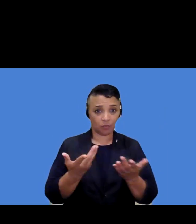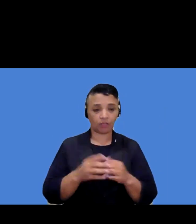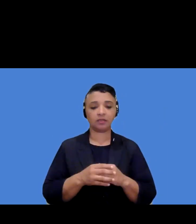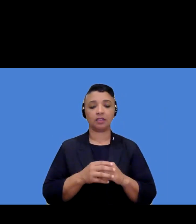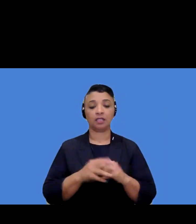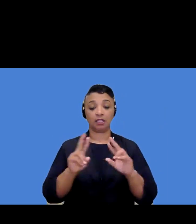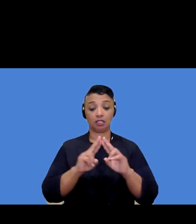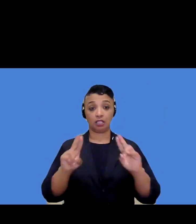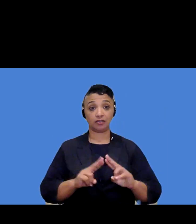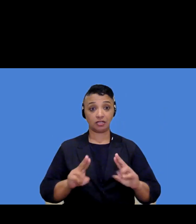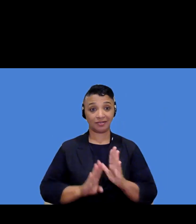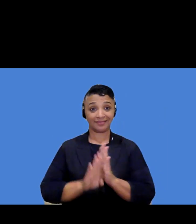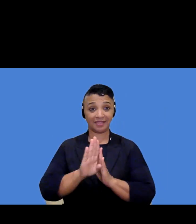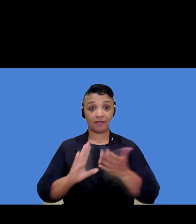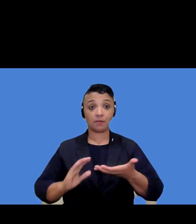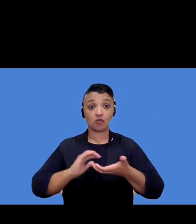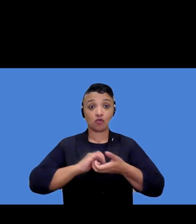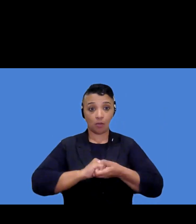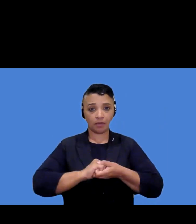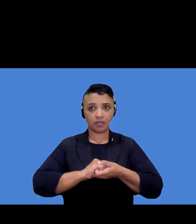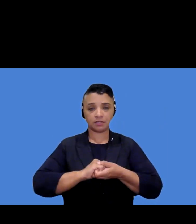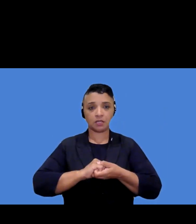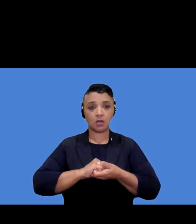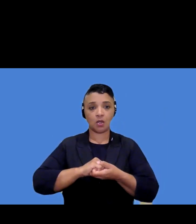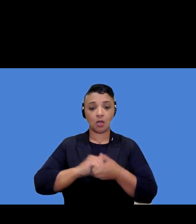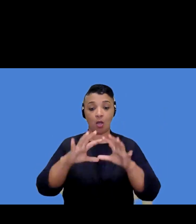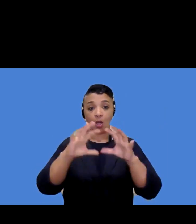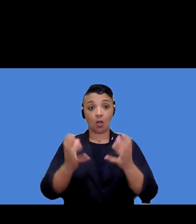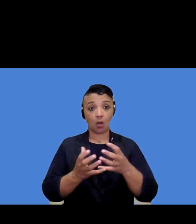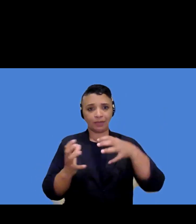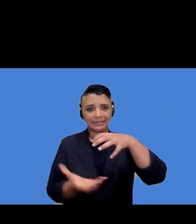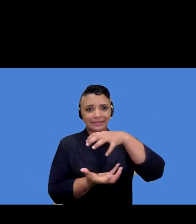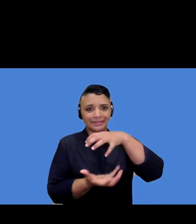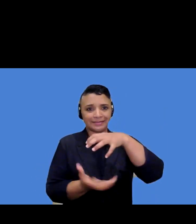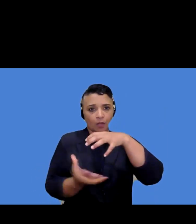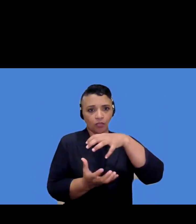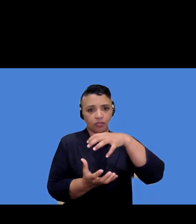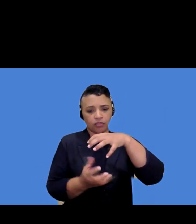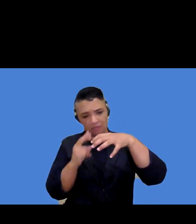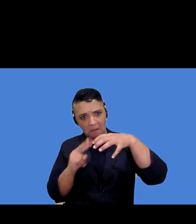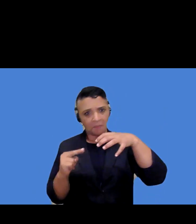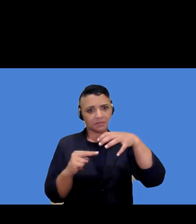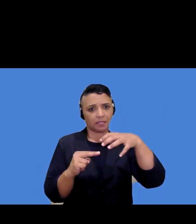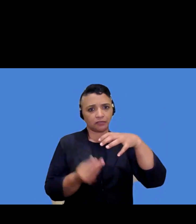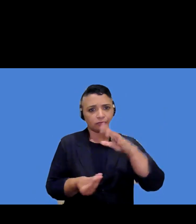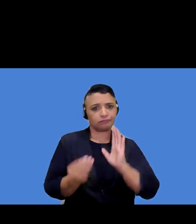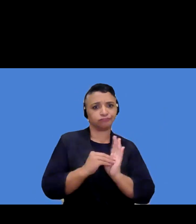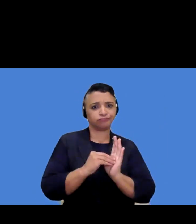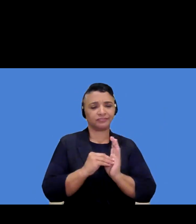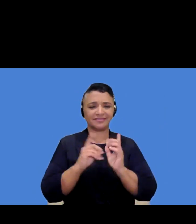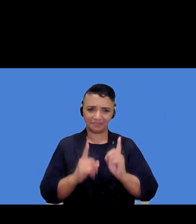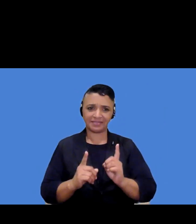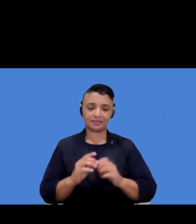viewed from a Global South perspective, and highlights the need for concrete